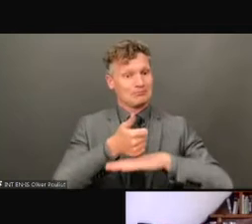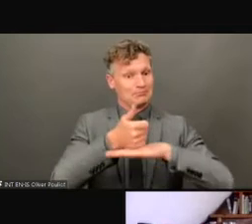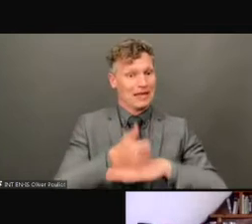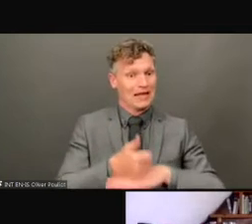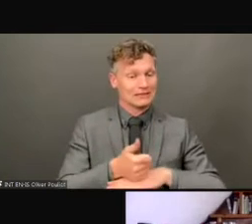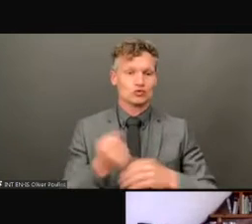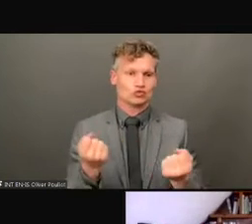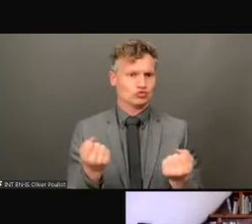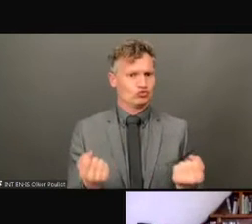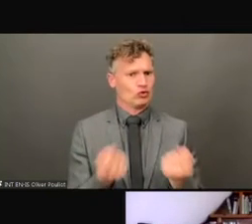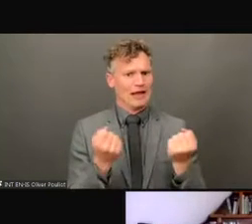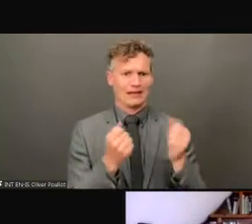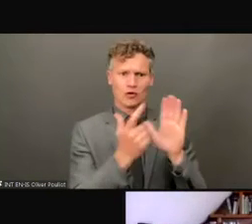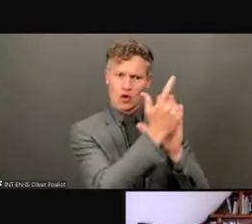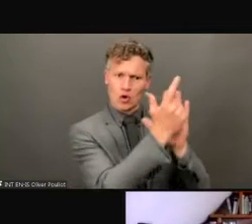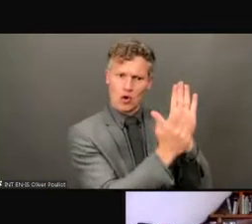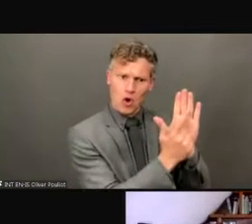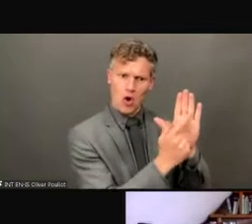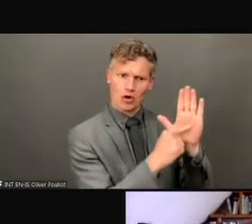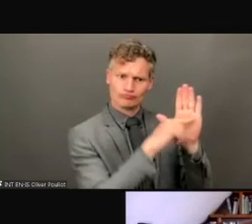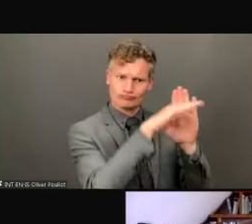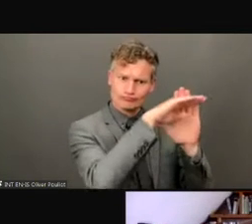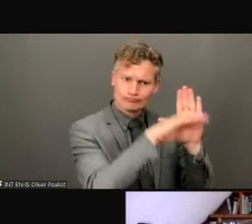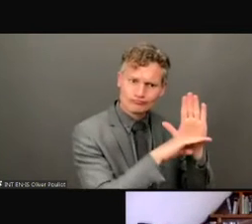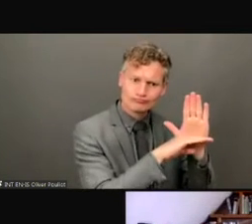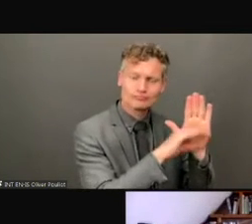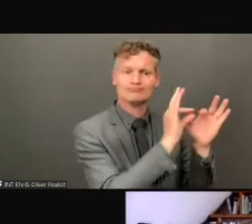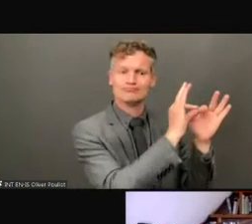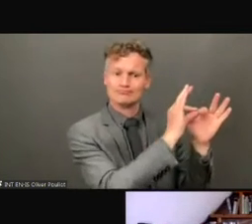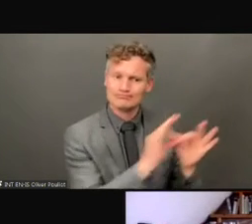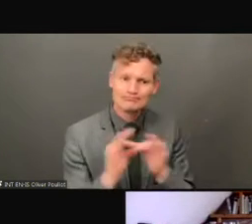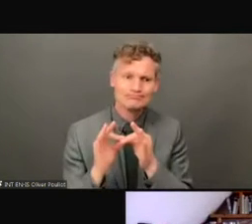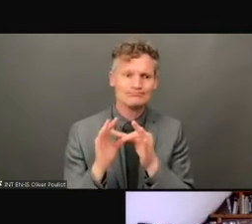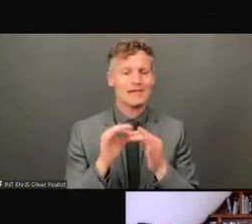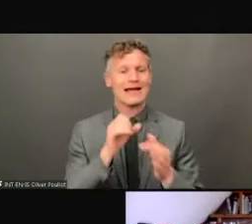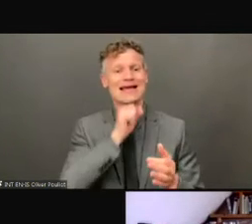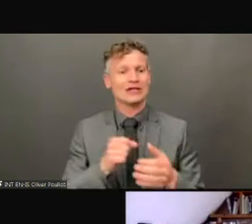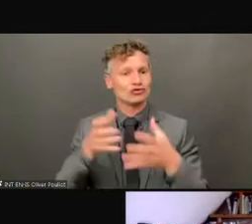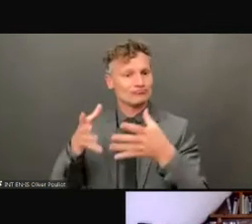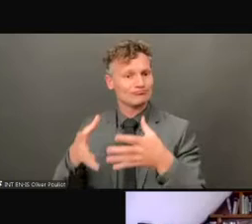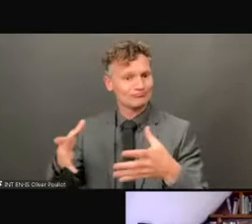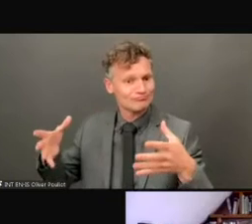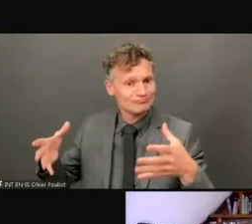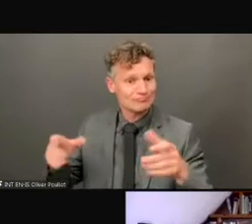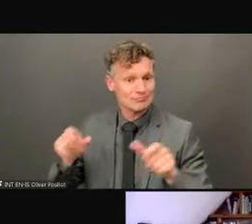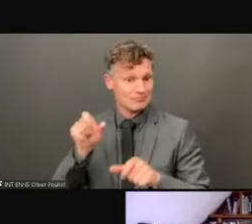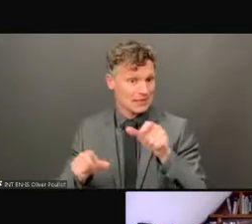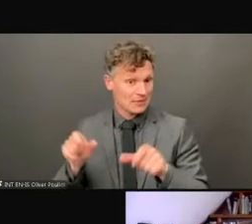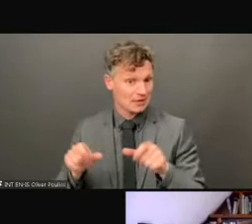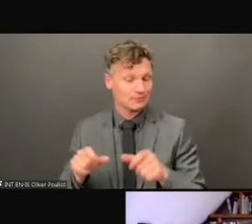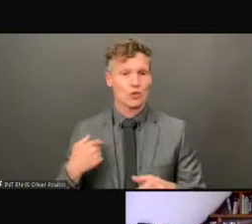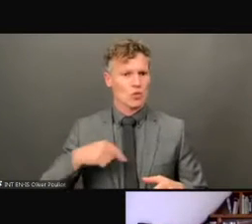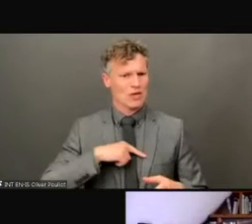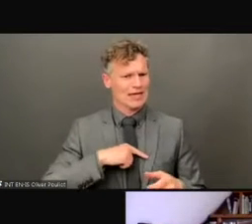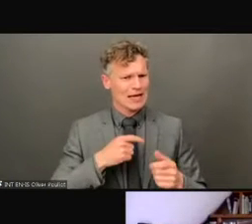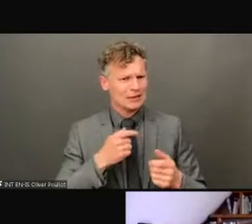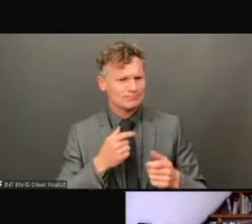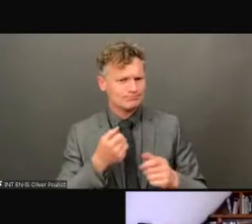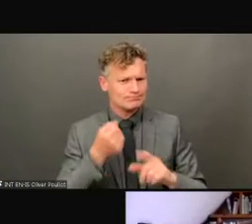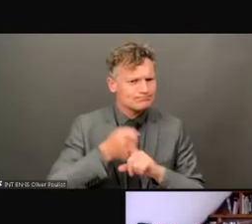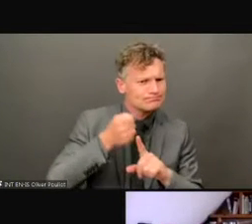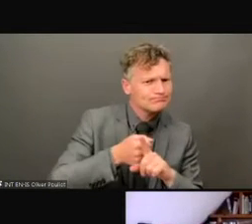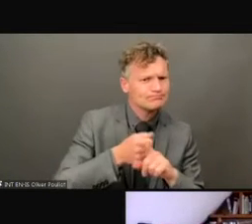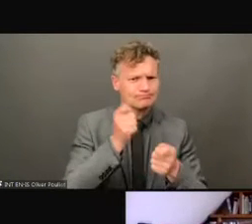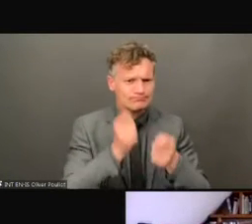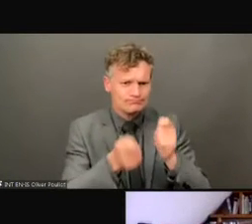an important topic for Austria that we continue to work on with our resolutions on human rights and the administration of justice at the